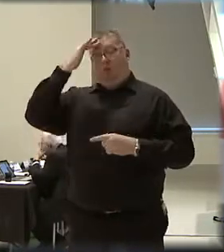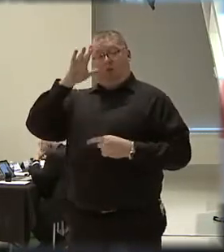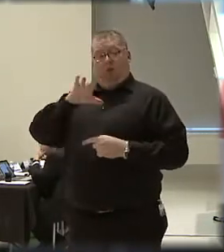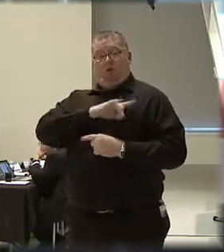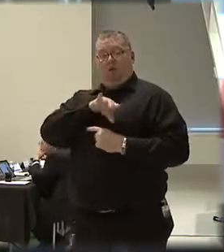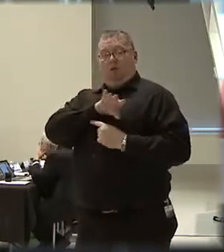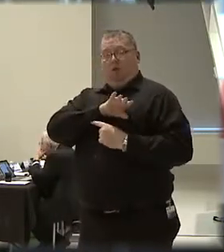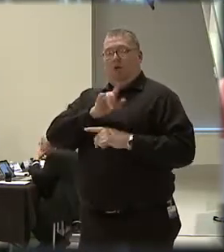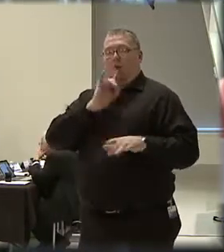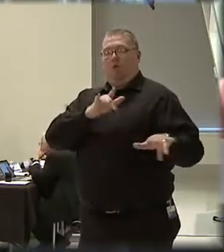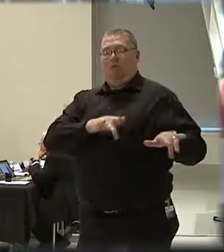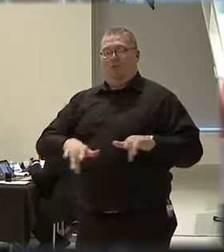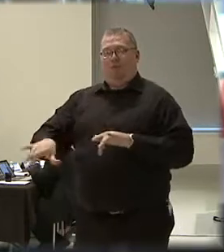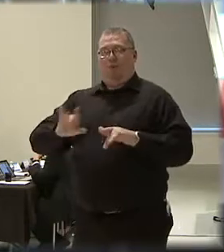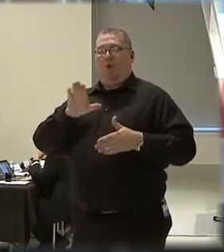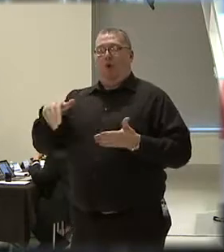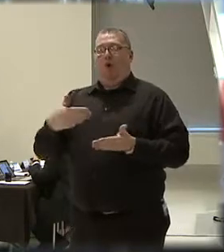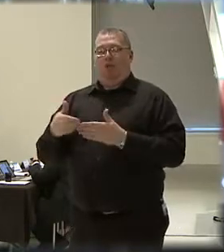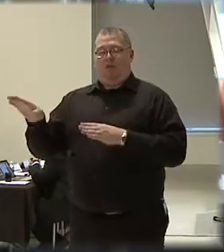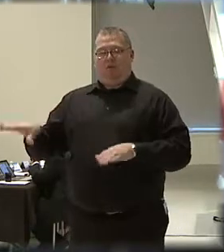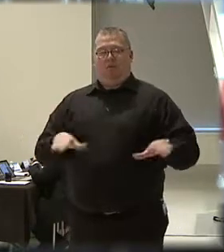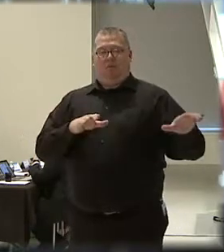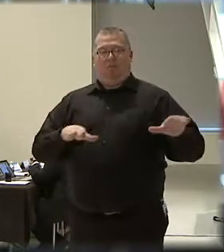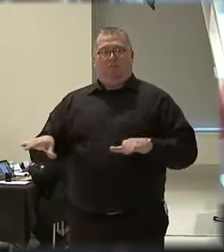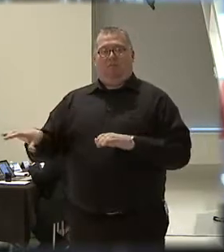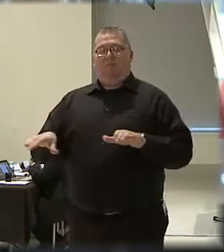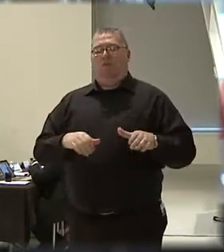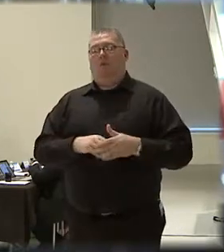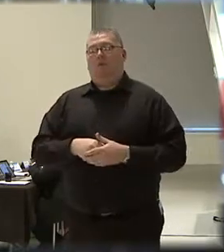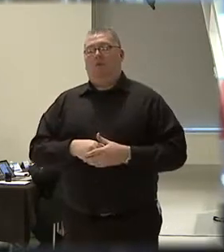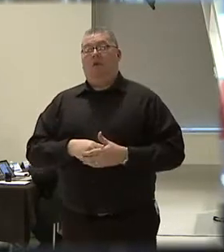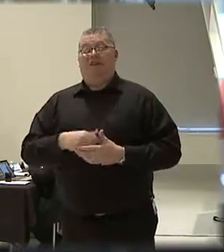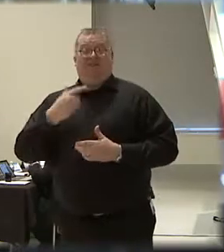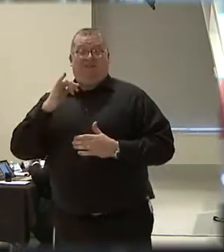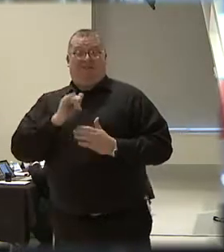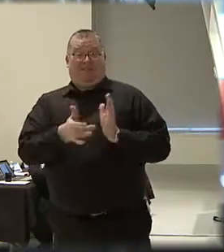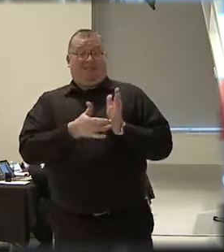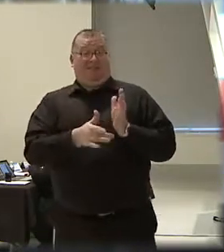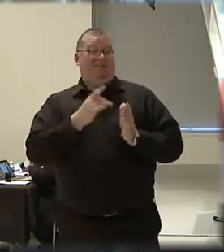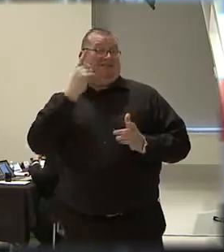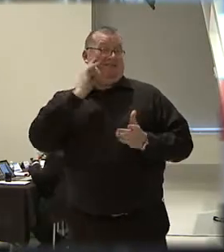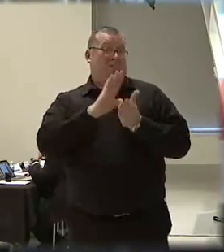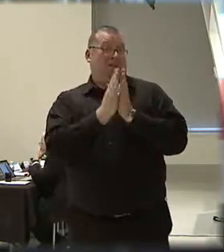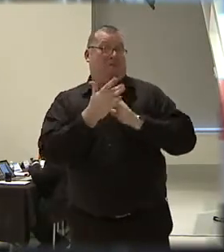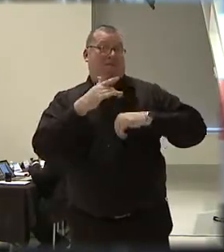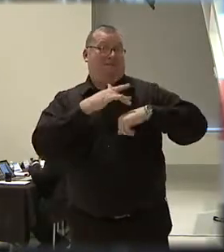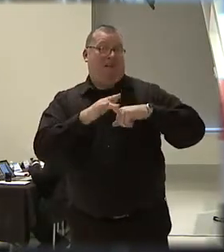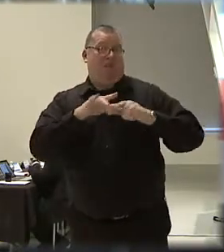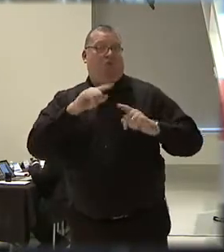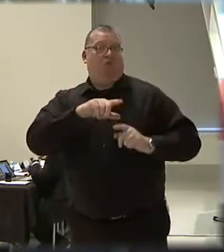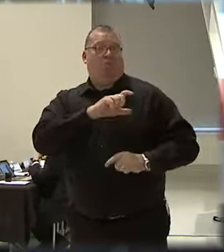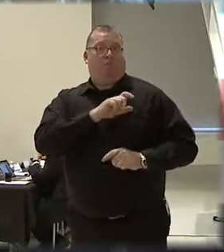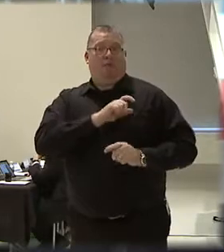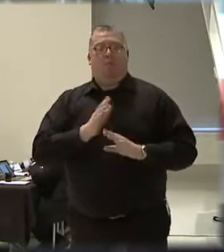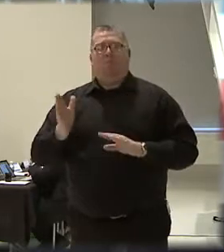Body cameras are a technology that has just recently become available to law enforcement. Currently, the Fort Worth Police